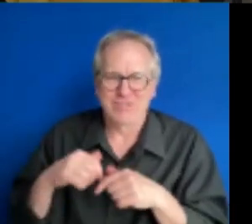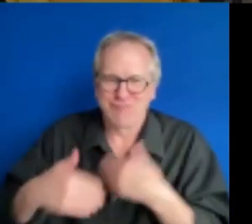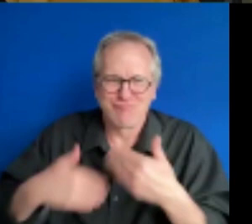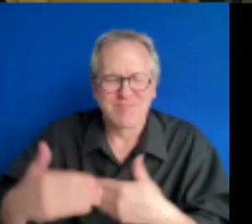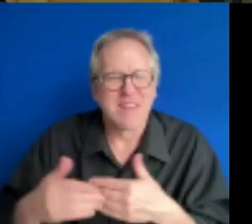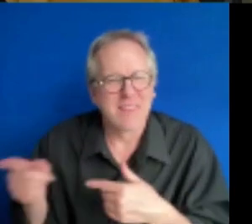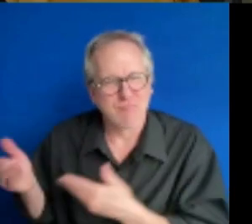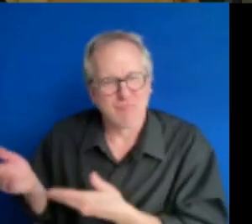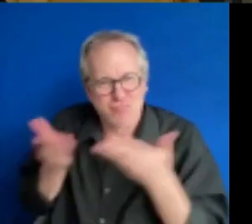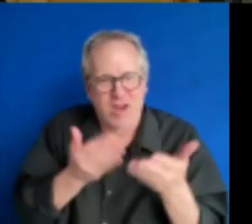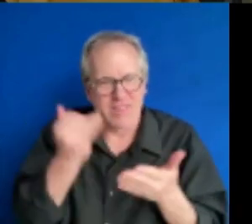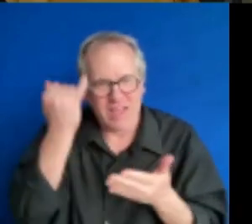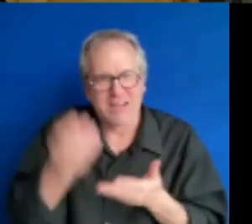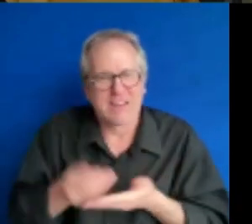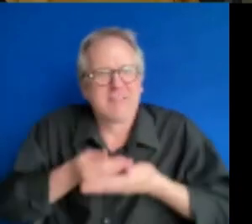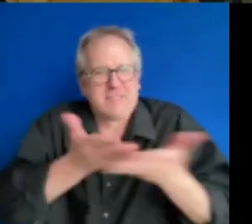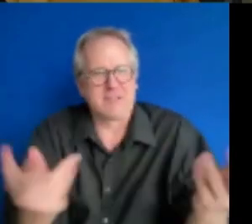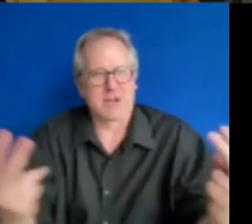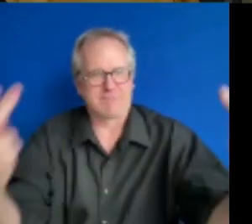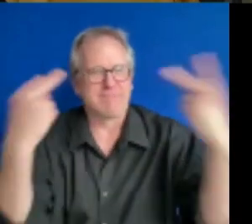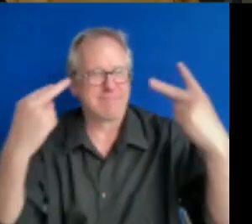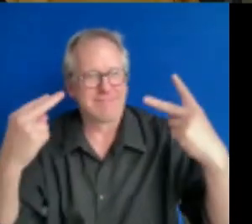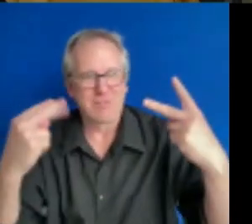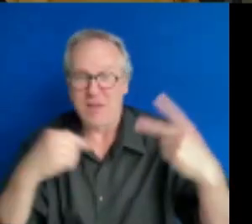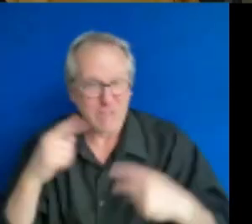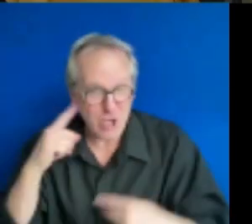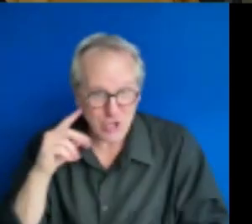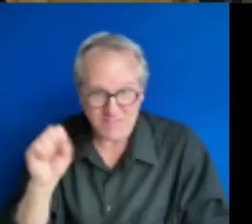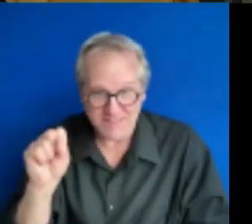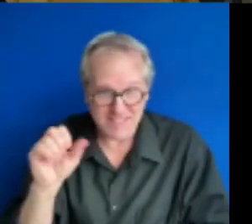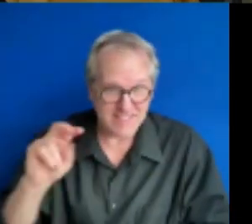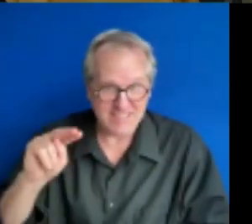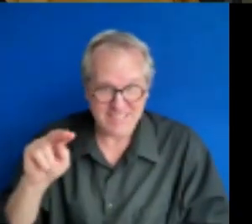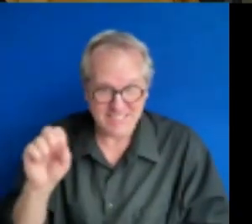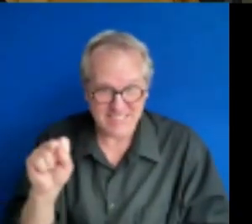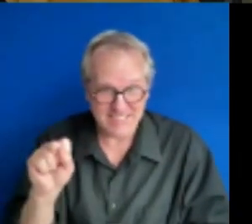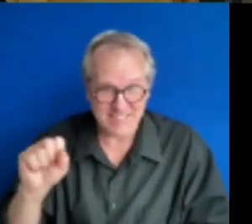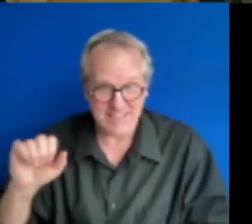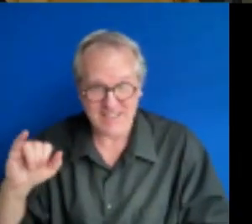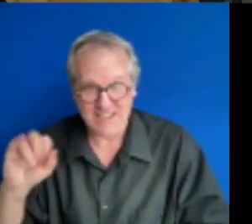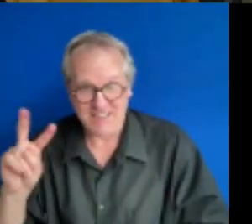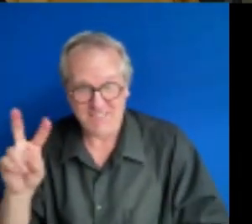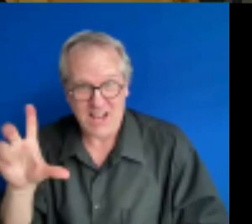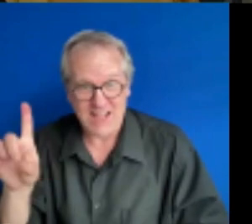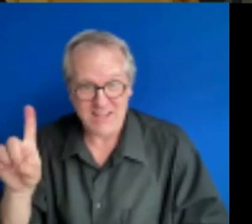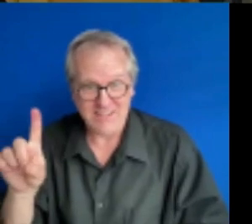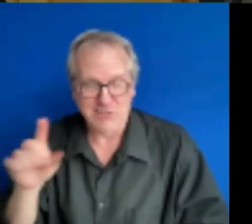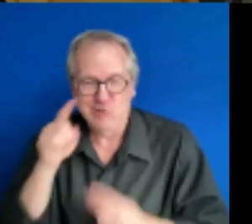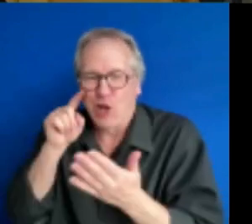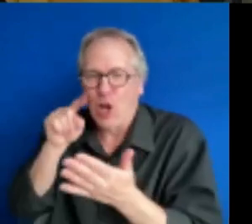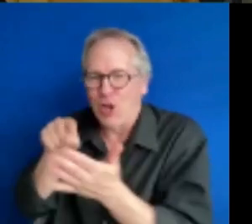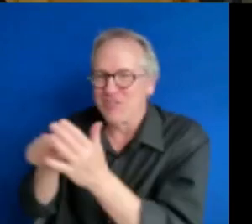who brought this idea forward. So if you haven't heard of Sins Invalid, I encourage you to check them out.